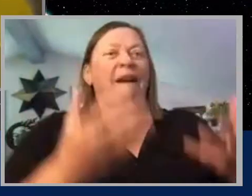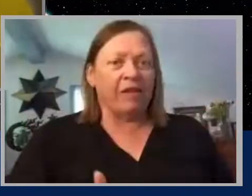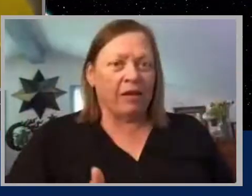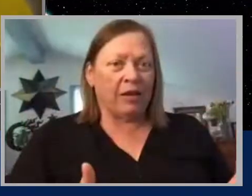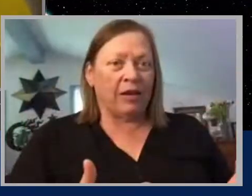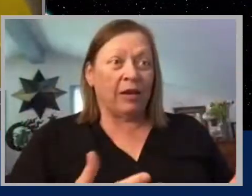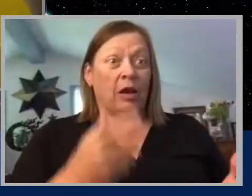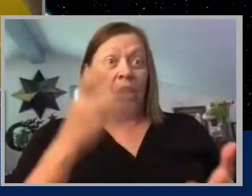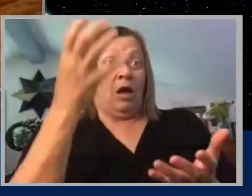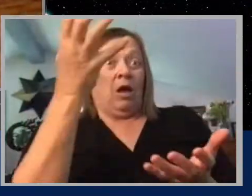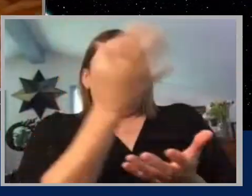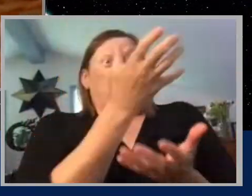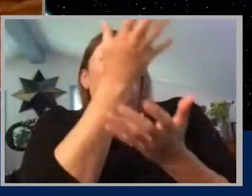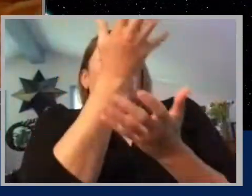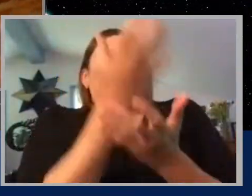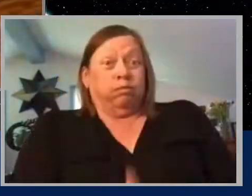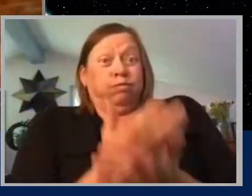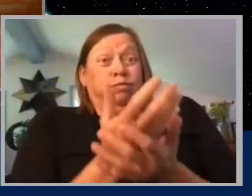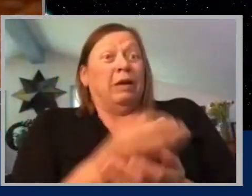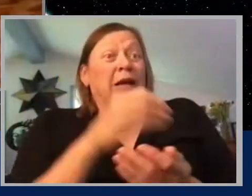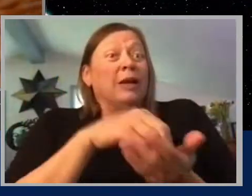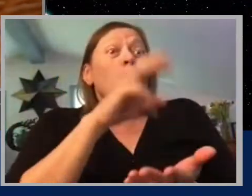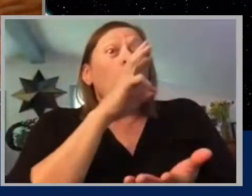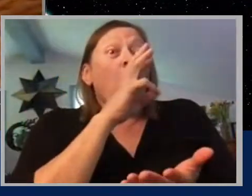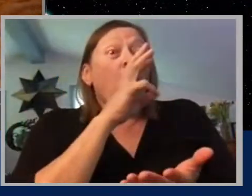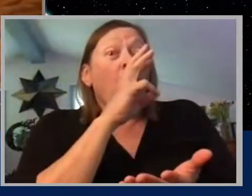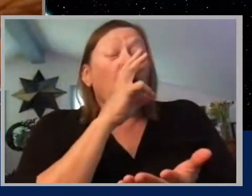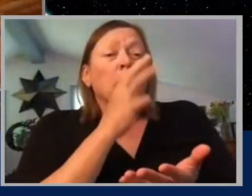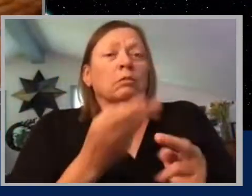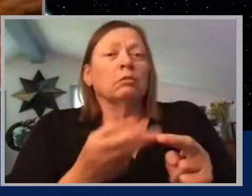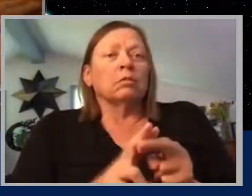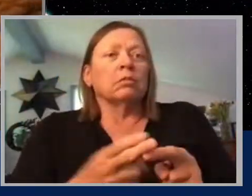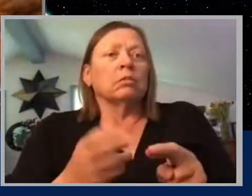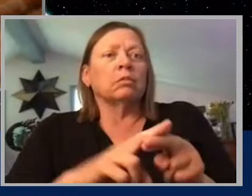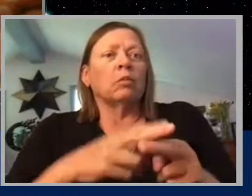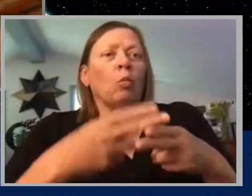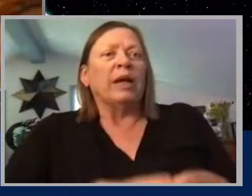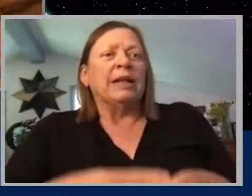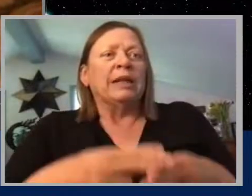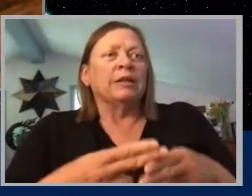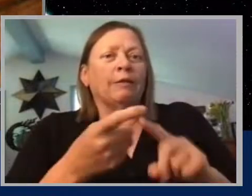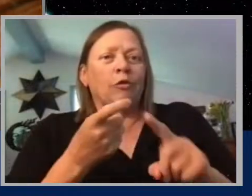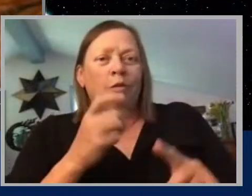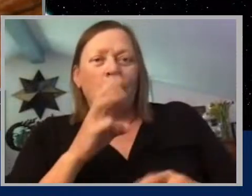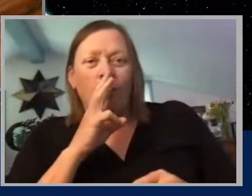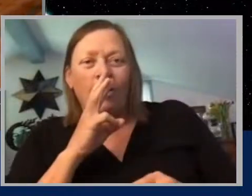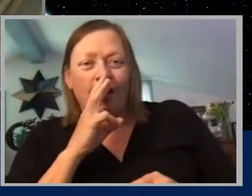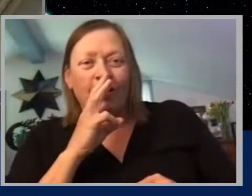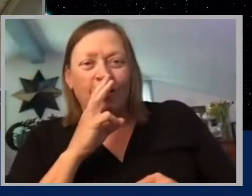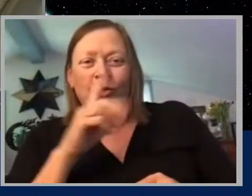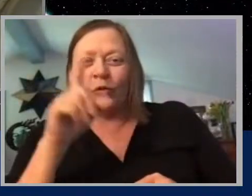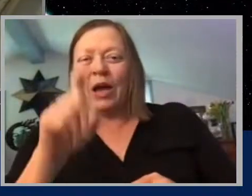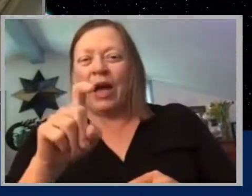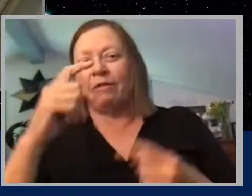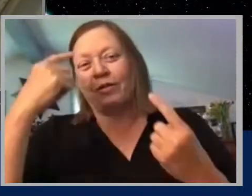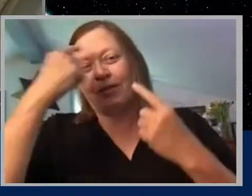extra weight that it takes on after it splashes down. We could lift it if we wanted to as a